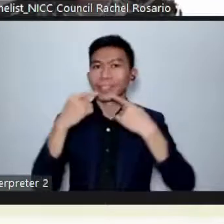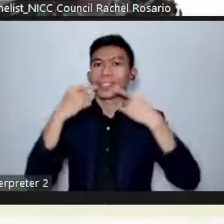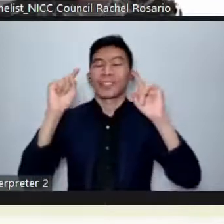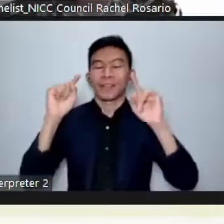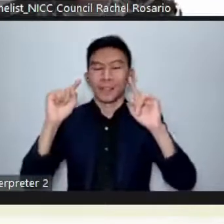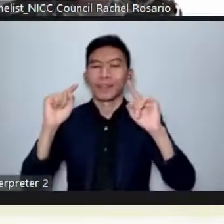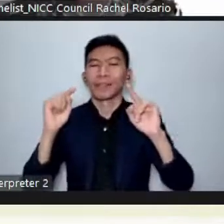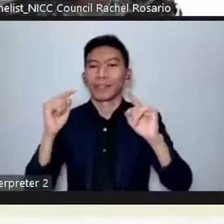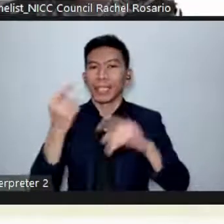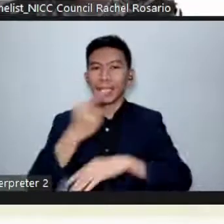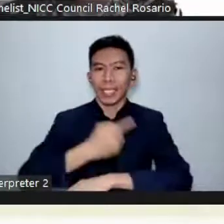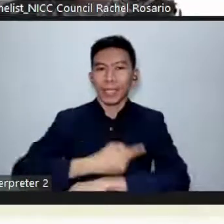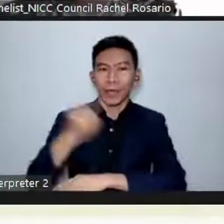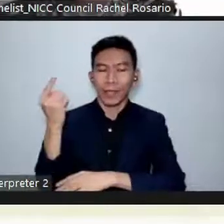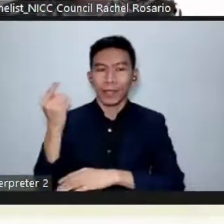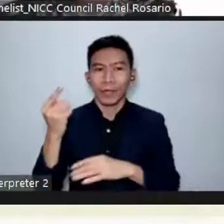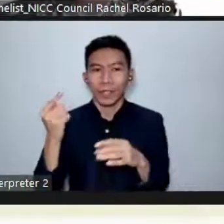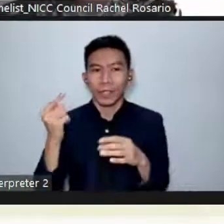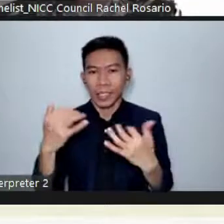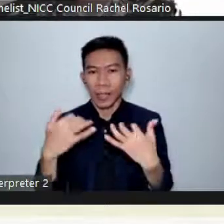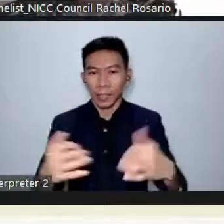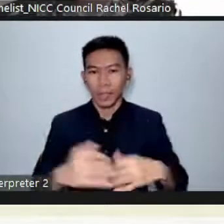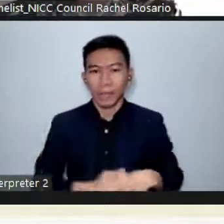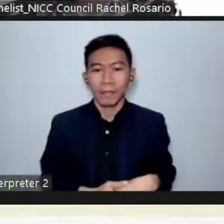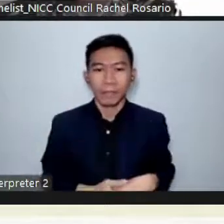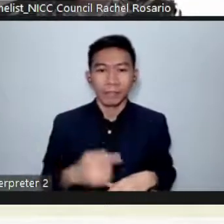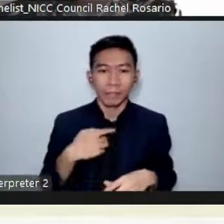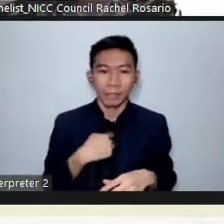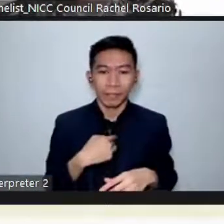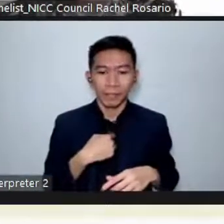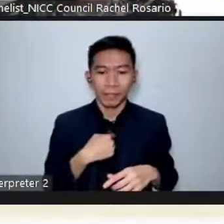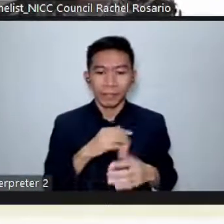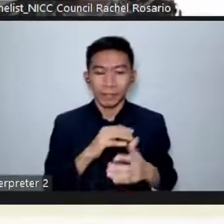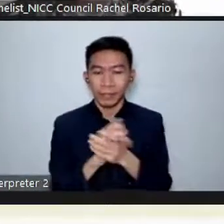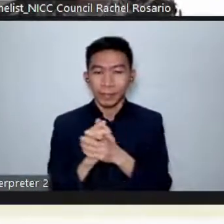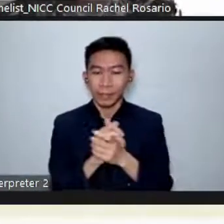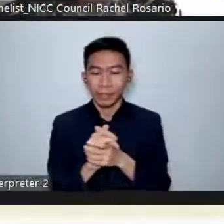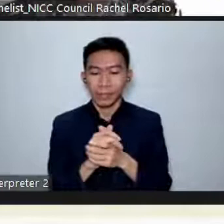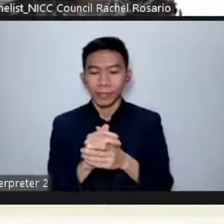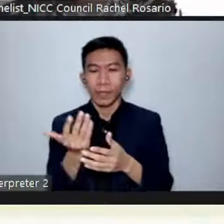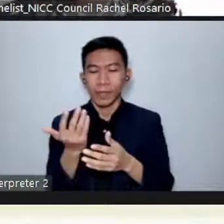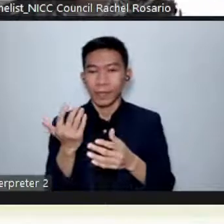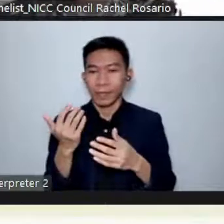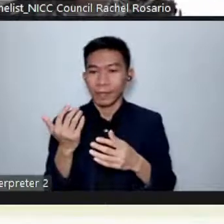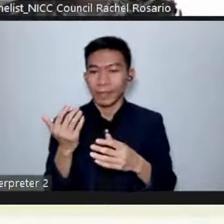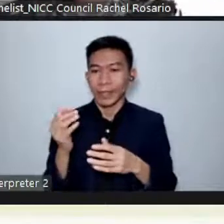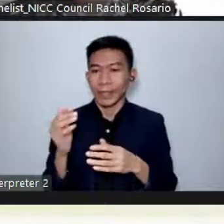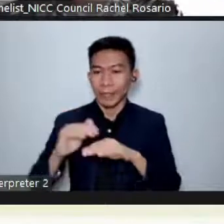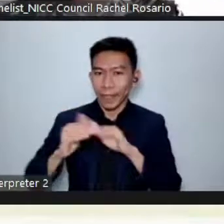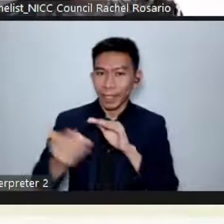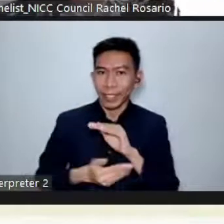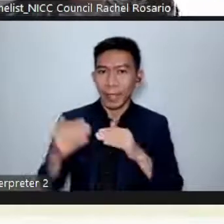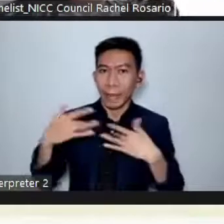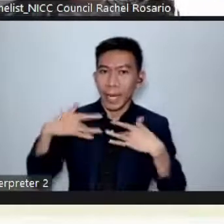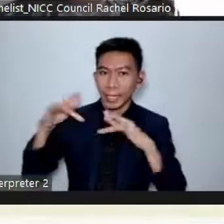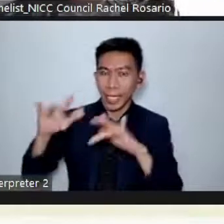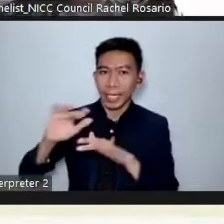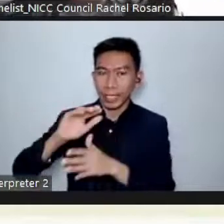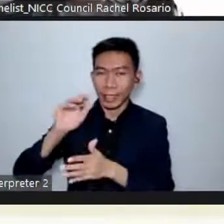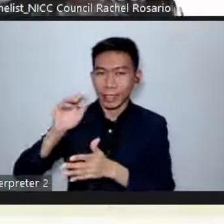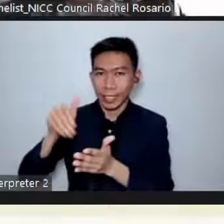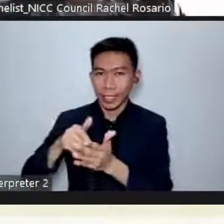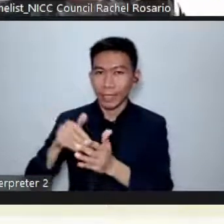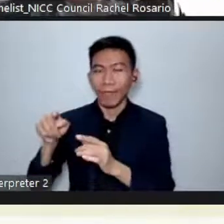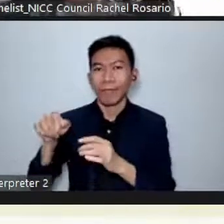I would like to convey our heartfelt gratitude for always inviting the Malasakit Program Office, being the forerunner of the Malasakit